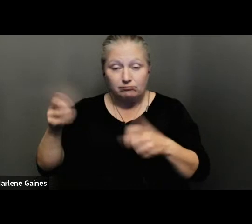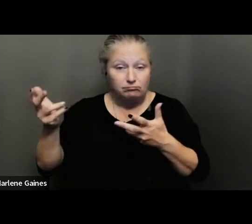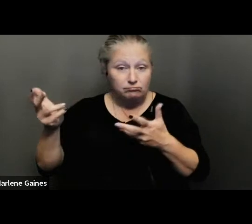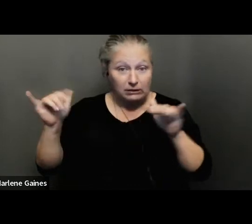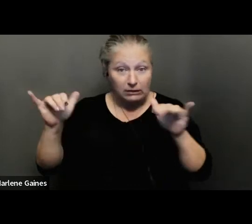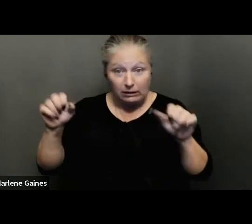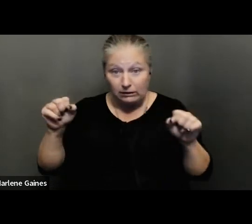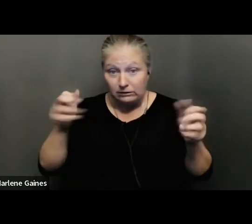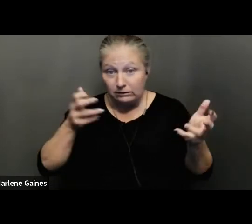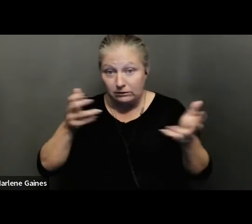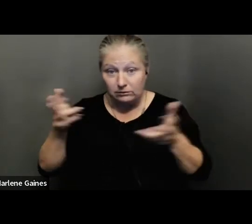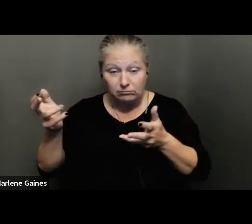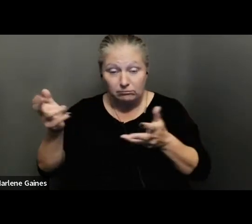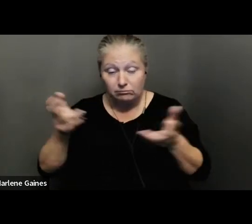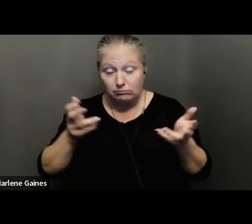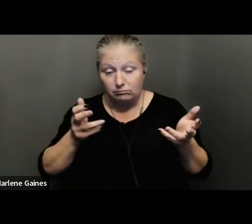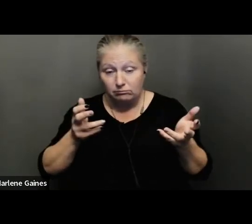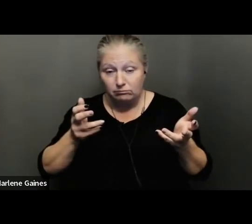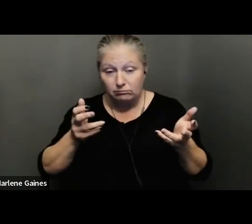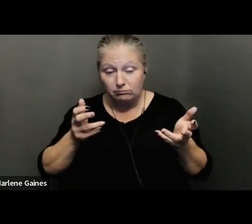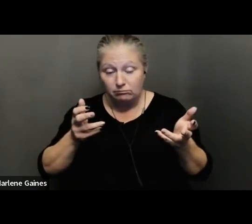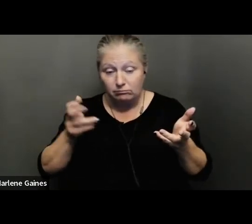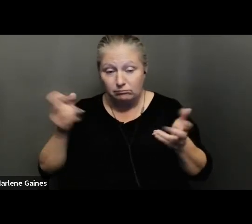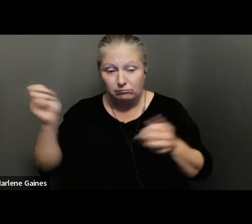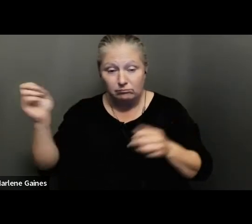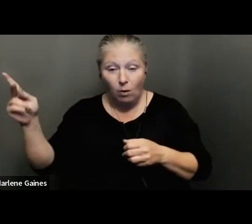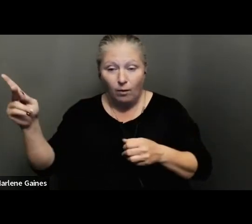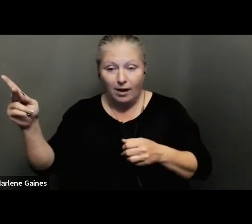Yes. Okay.